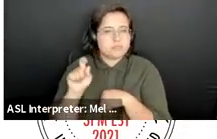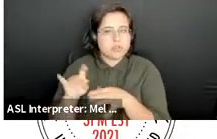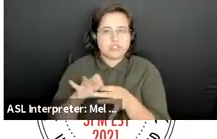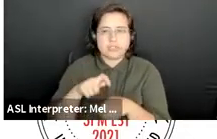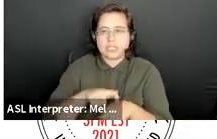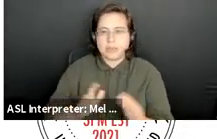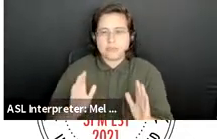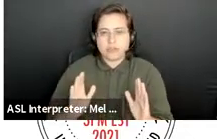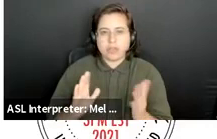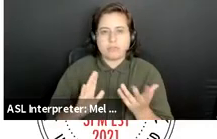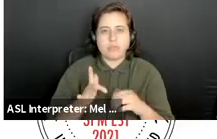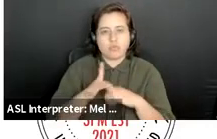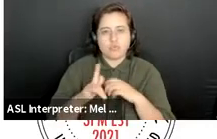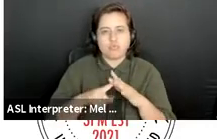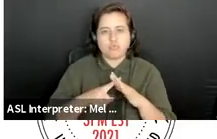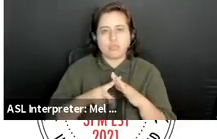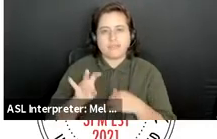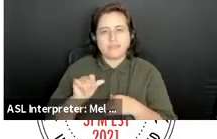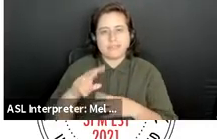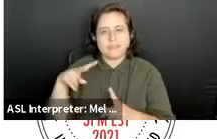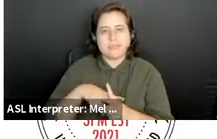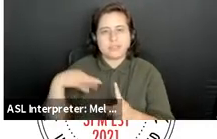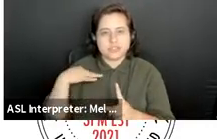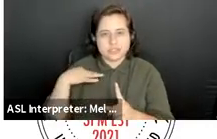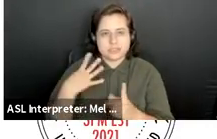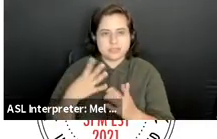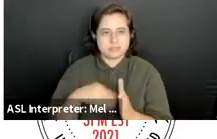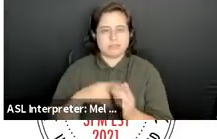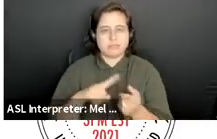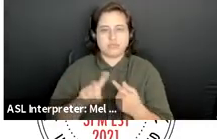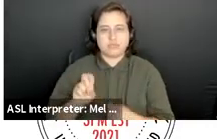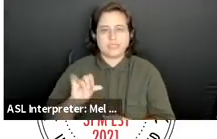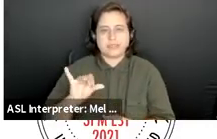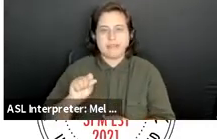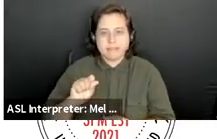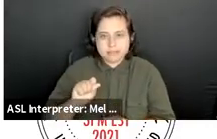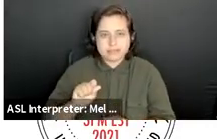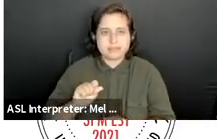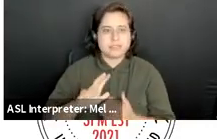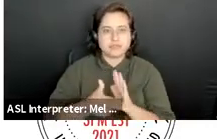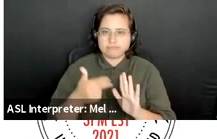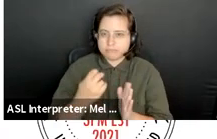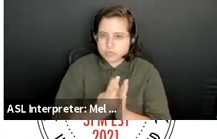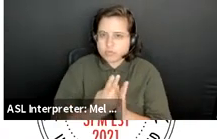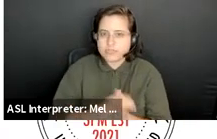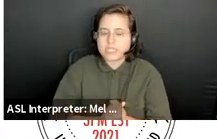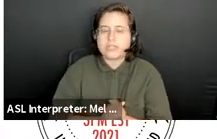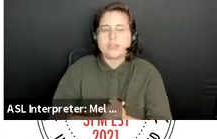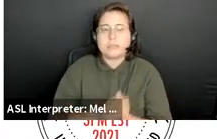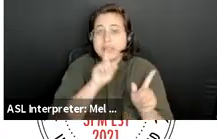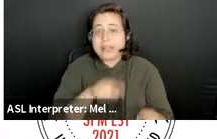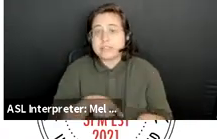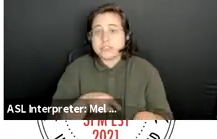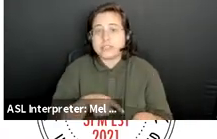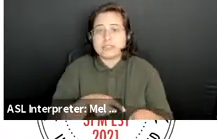frame for how early to start the visa applications to USCIS to get your classification approved. And the answer is